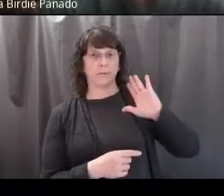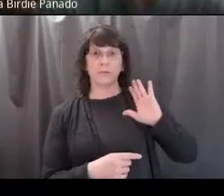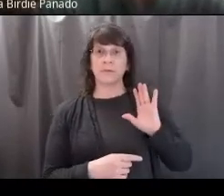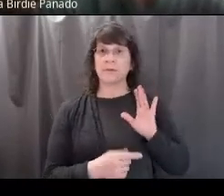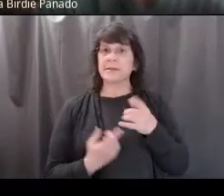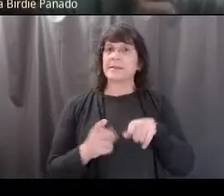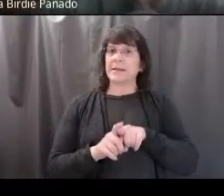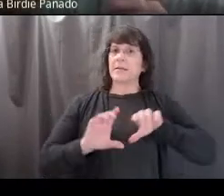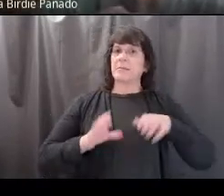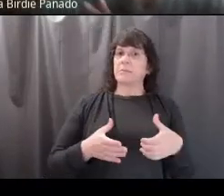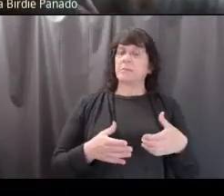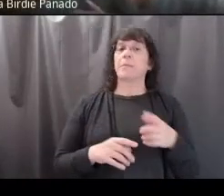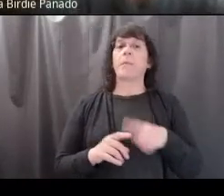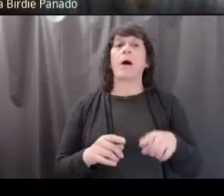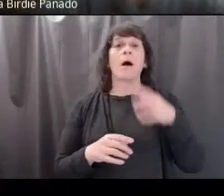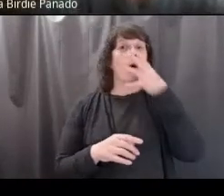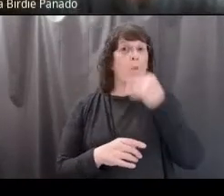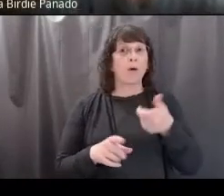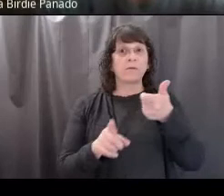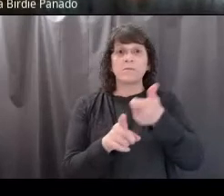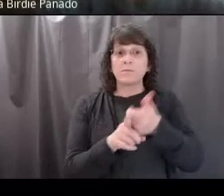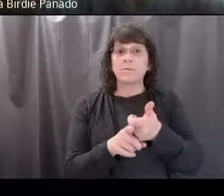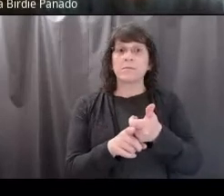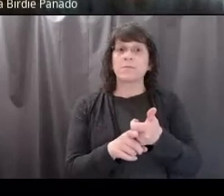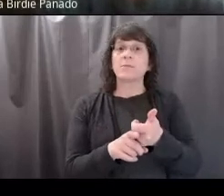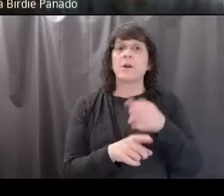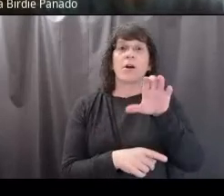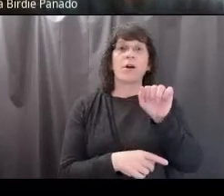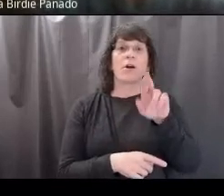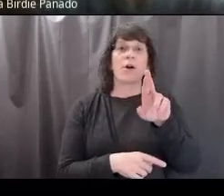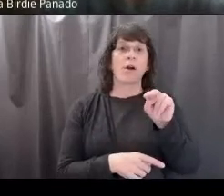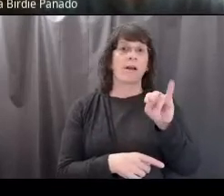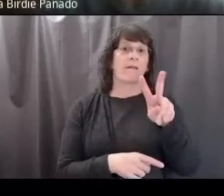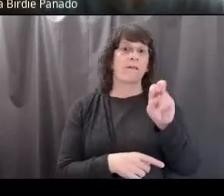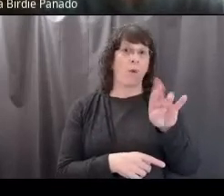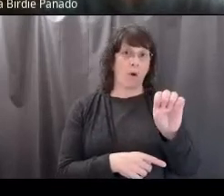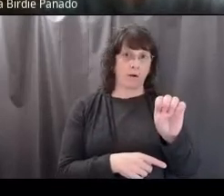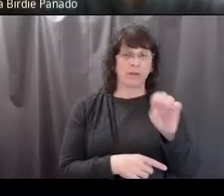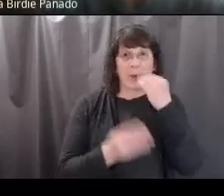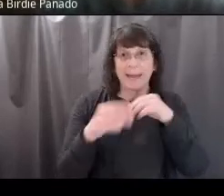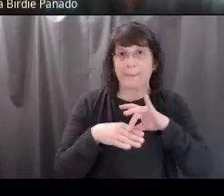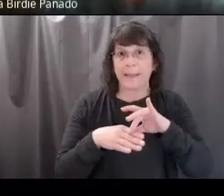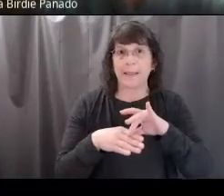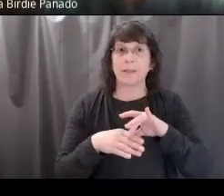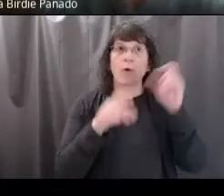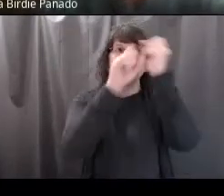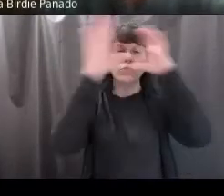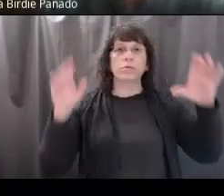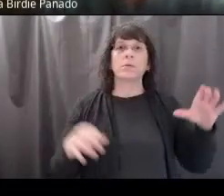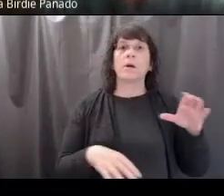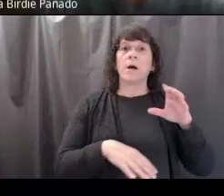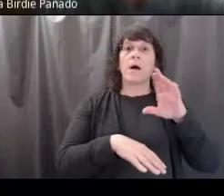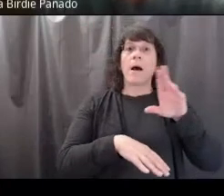lives. But wolves are considered to be carnivores. So I think about Yellowstone National Park